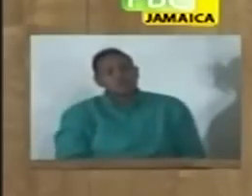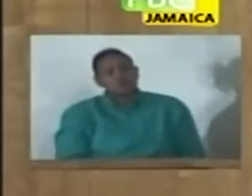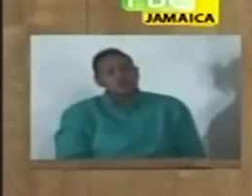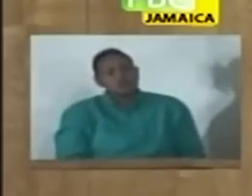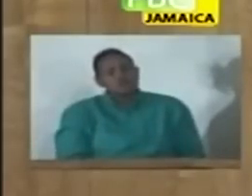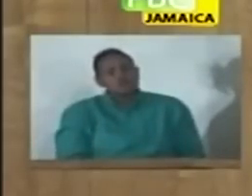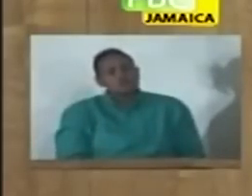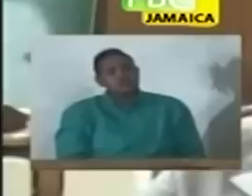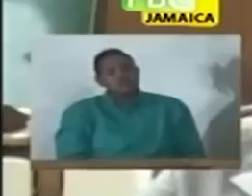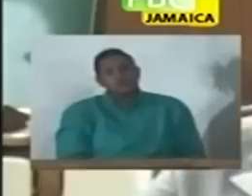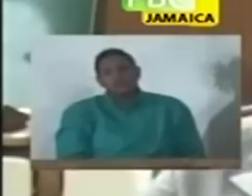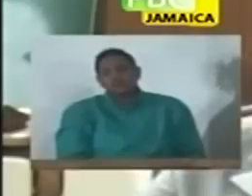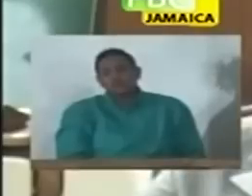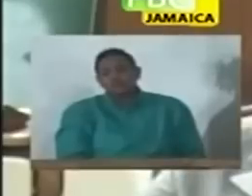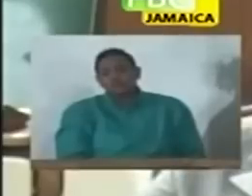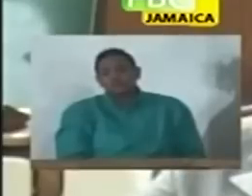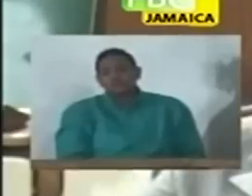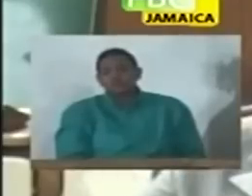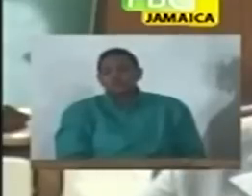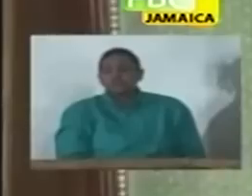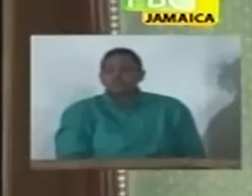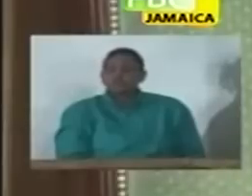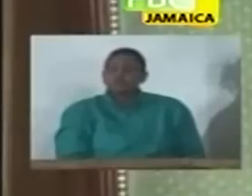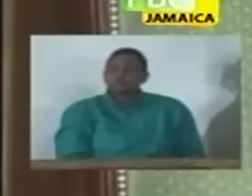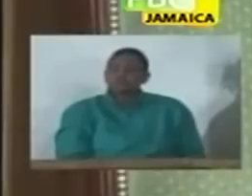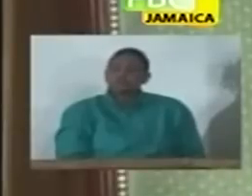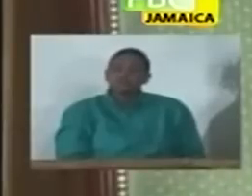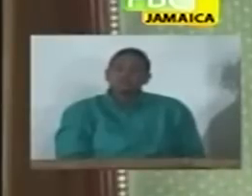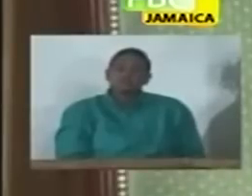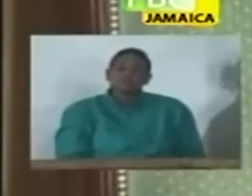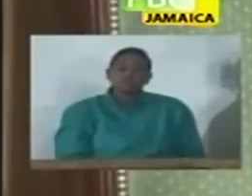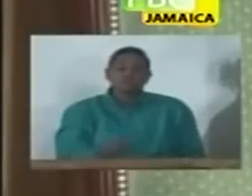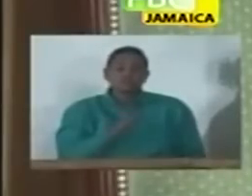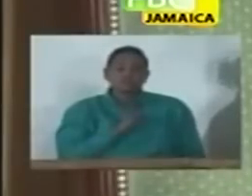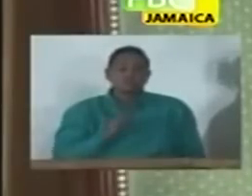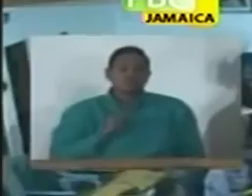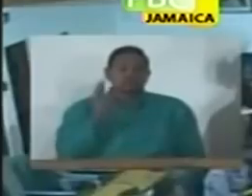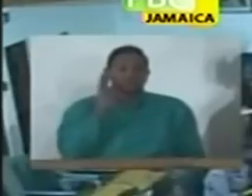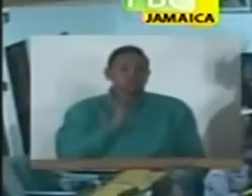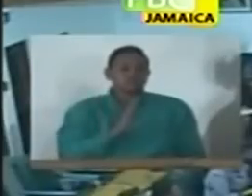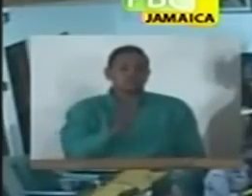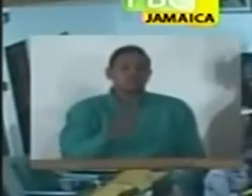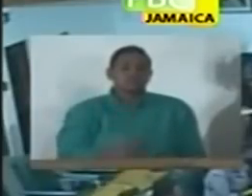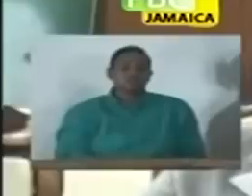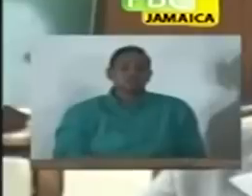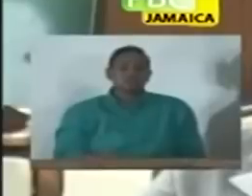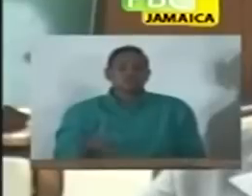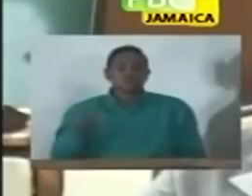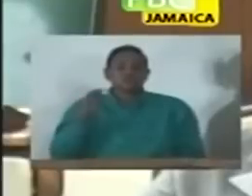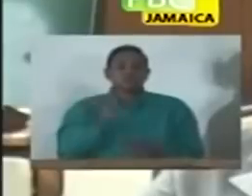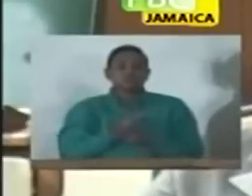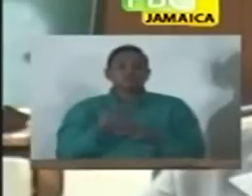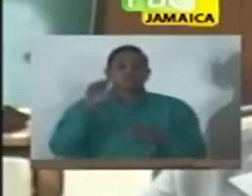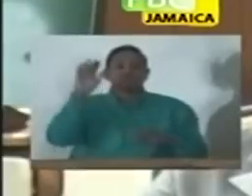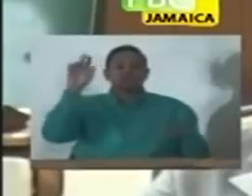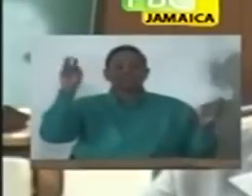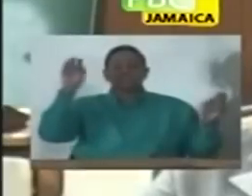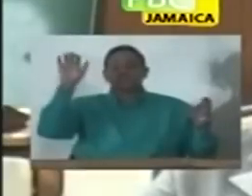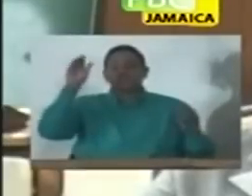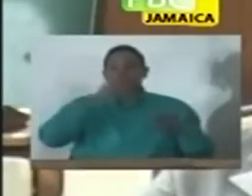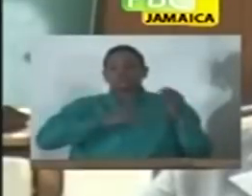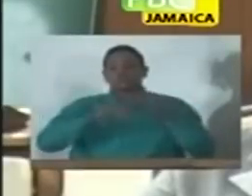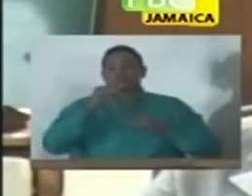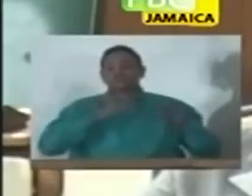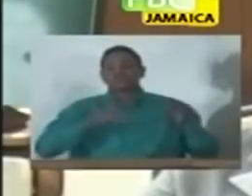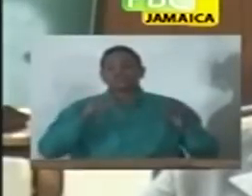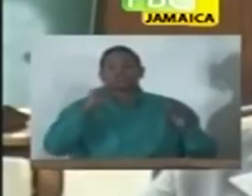of Jamaica. Right, no problem, Senator Brown, no problem. And I have more questions. Mr. President, the Ministry of Foreign Affairs is responsible for